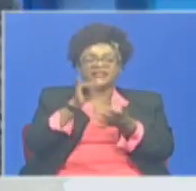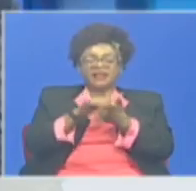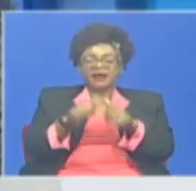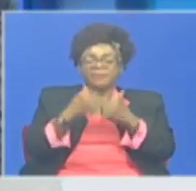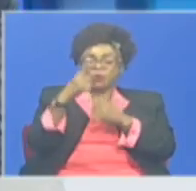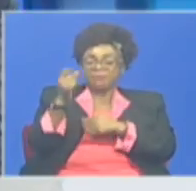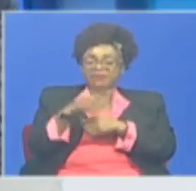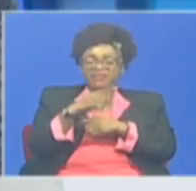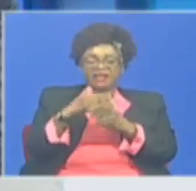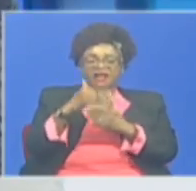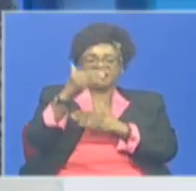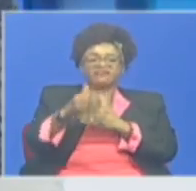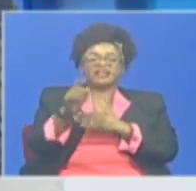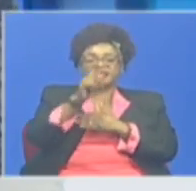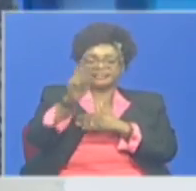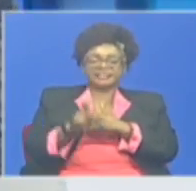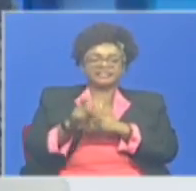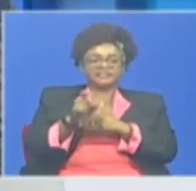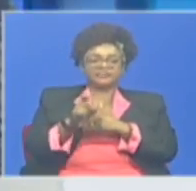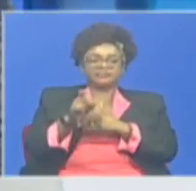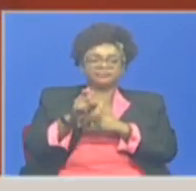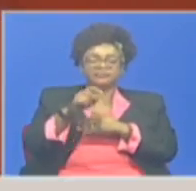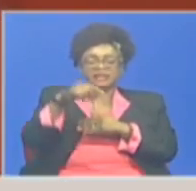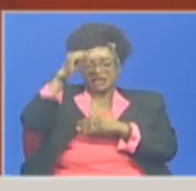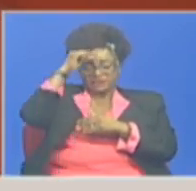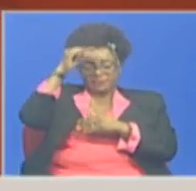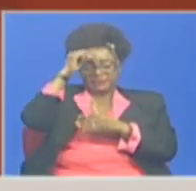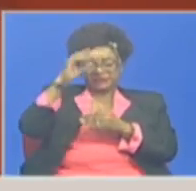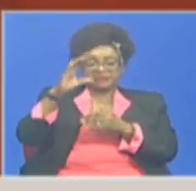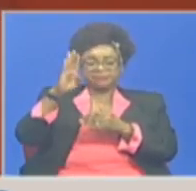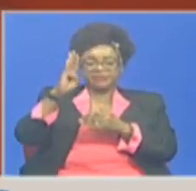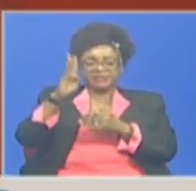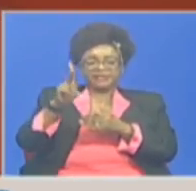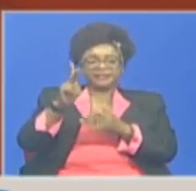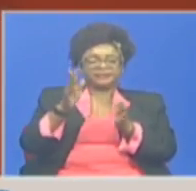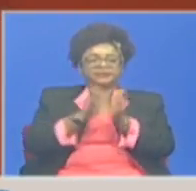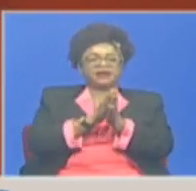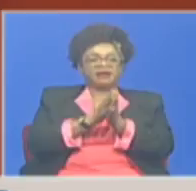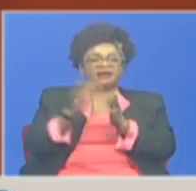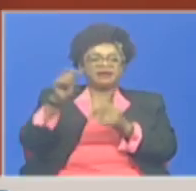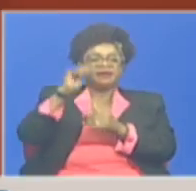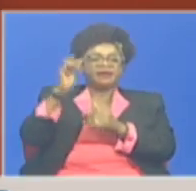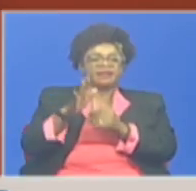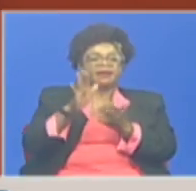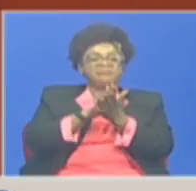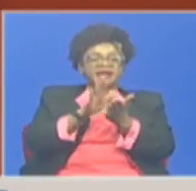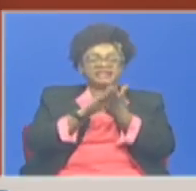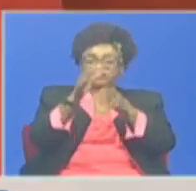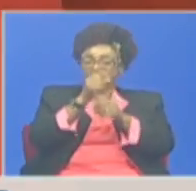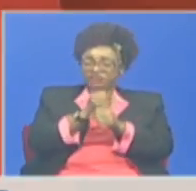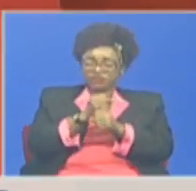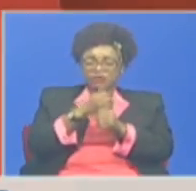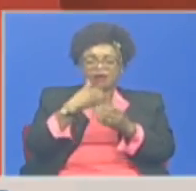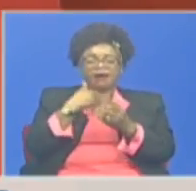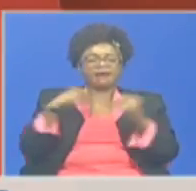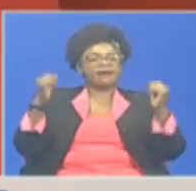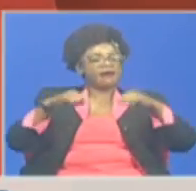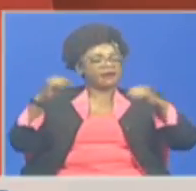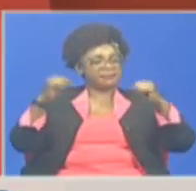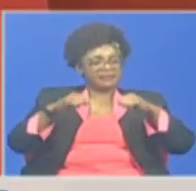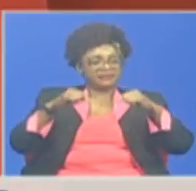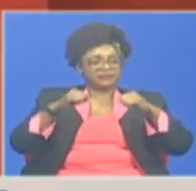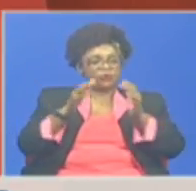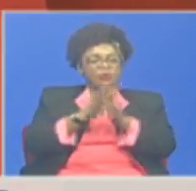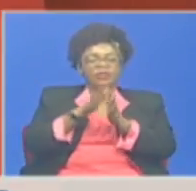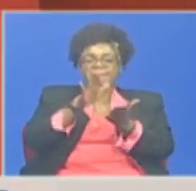after the executive arm of the government, the Central Bank of Kenya, and the Kenya Bankers Association entered into an agreement with banks